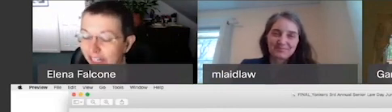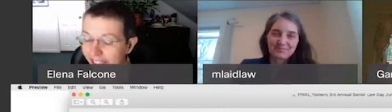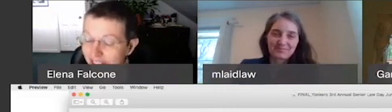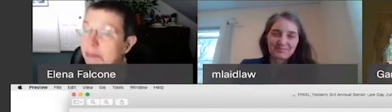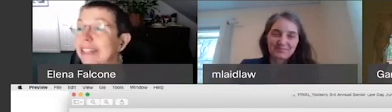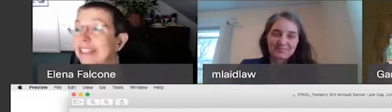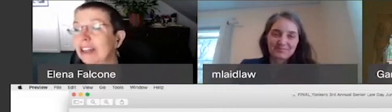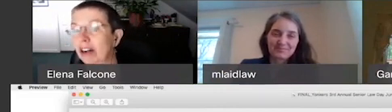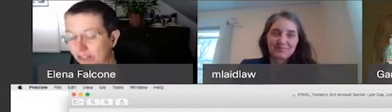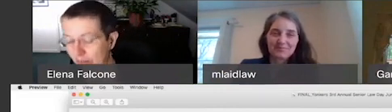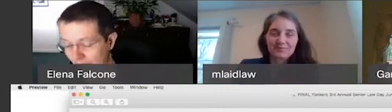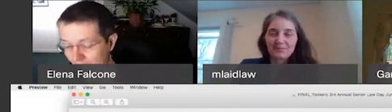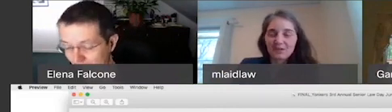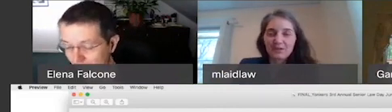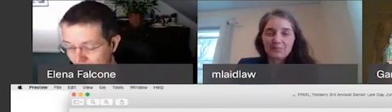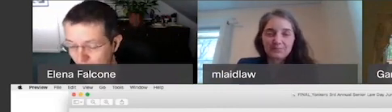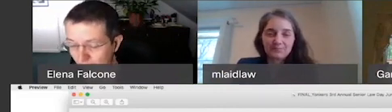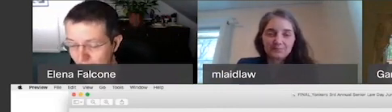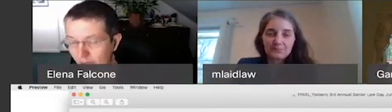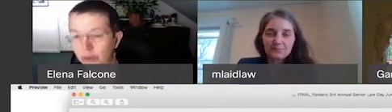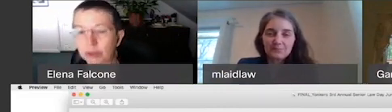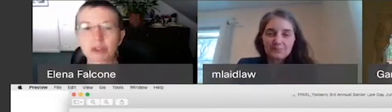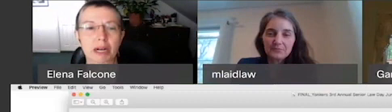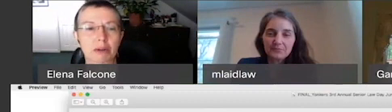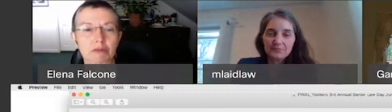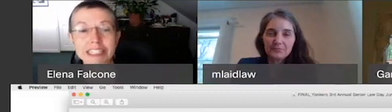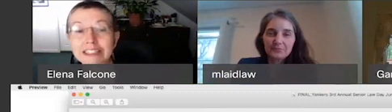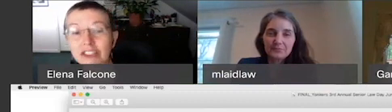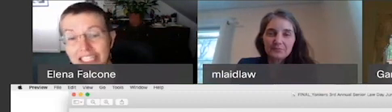guess expanding on some of this with news